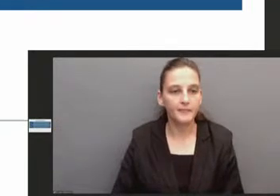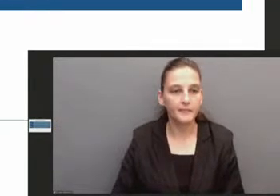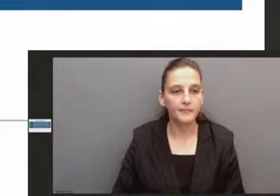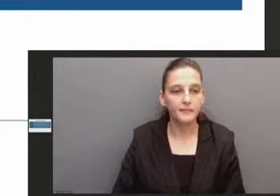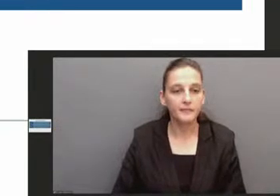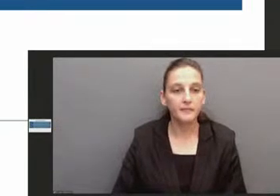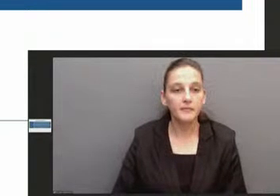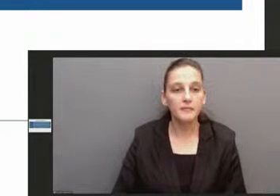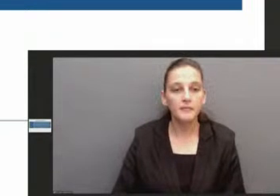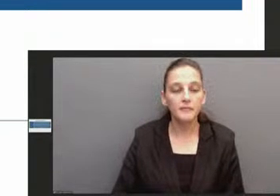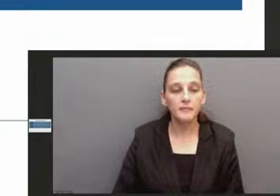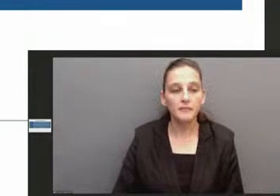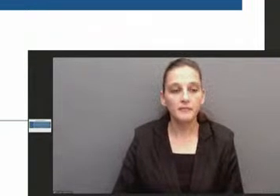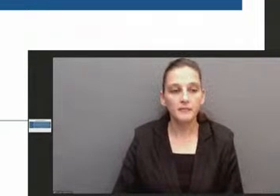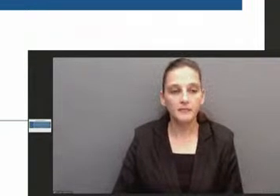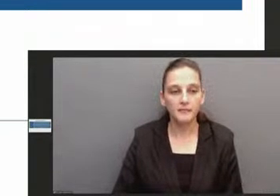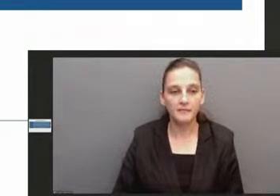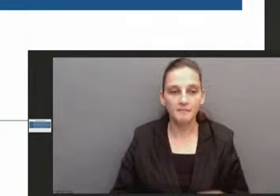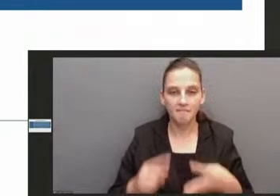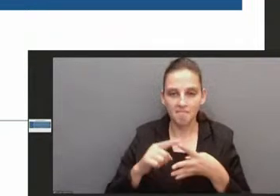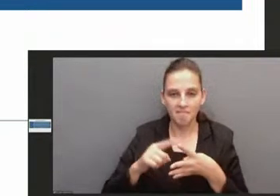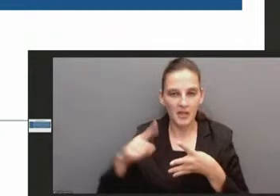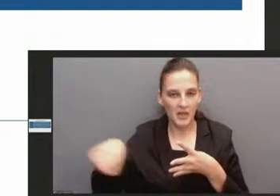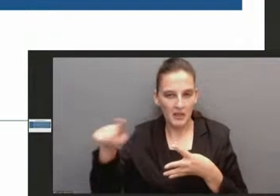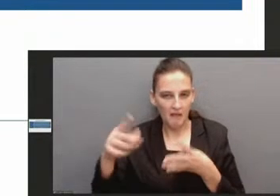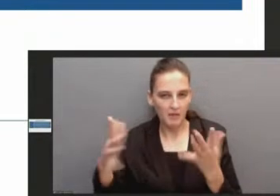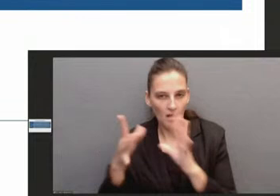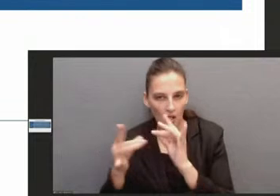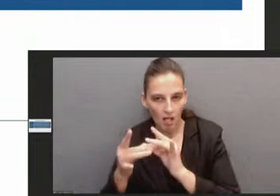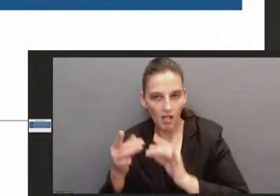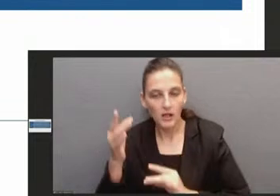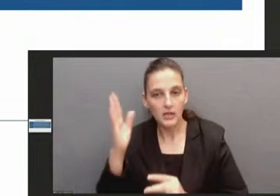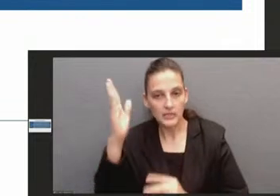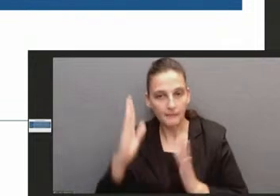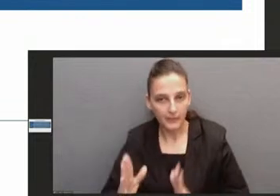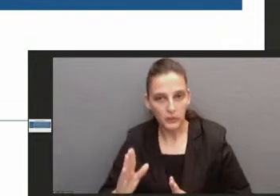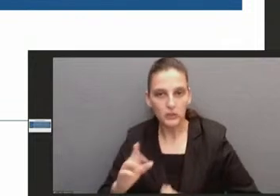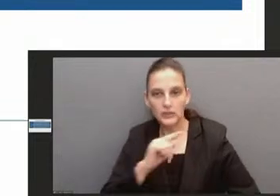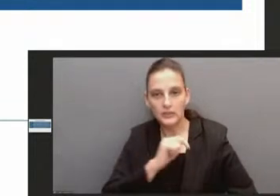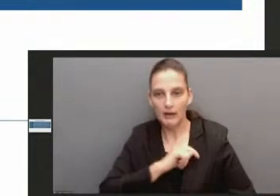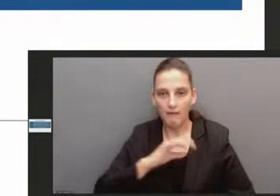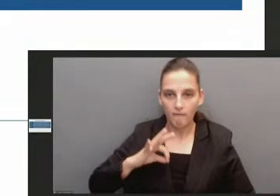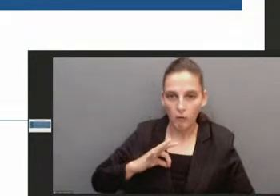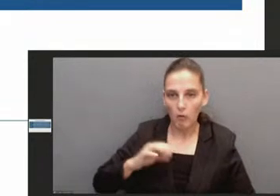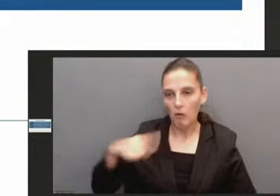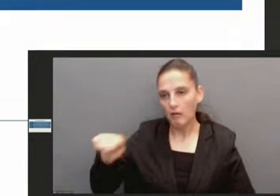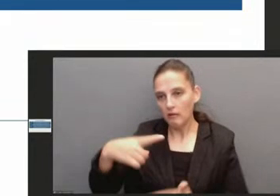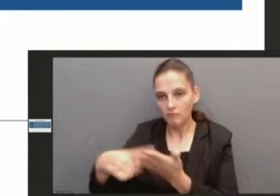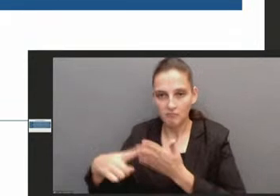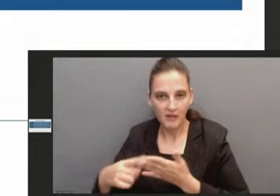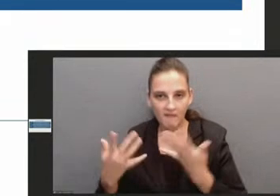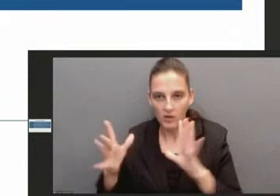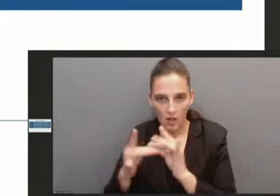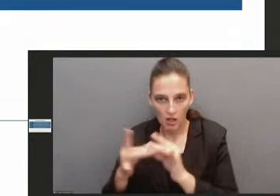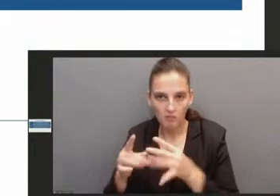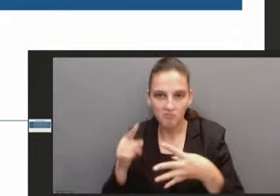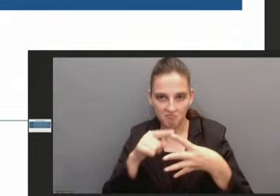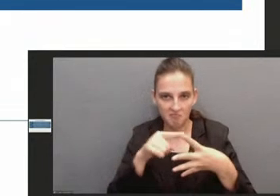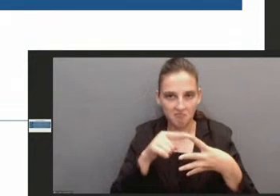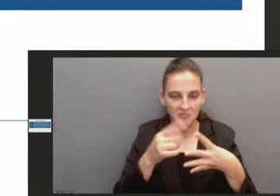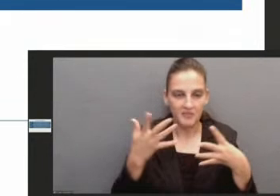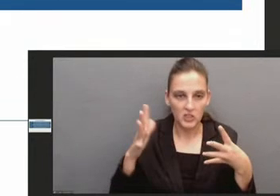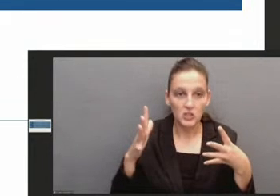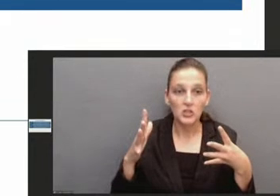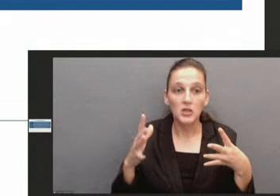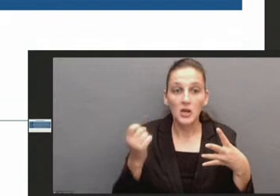First, as has come up already, both by speakers and fellow task force members in the discussion, the pandemic really revealed and